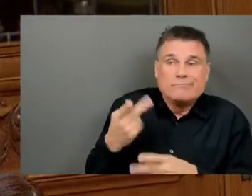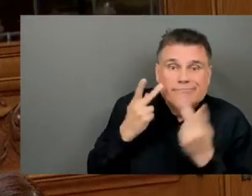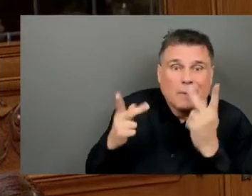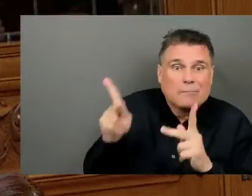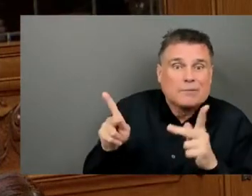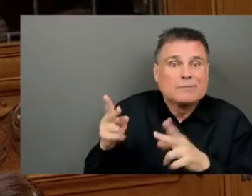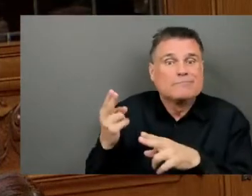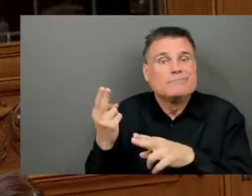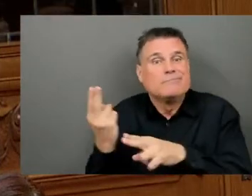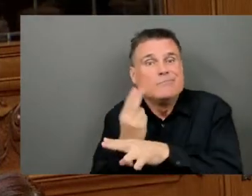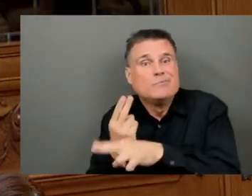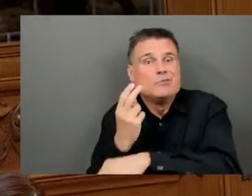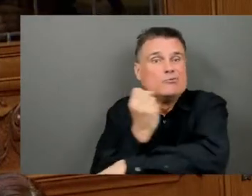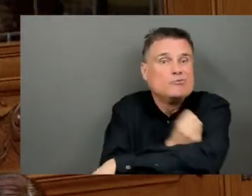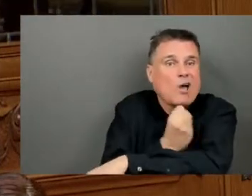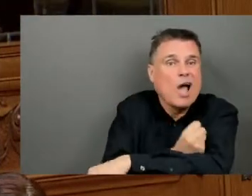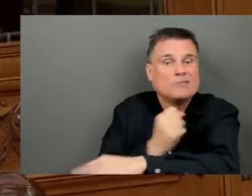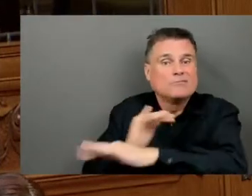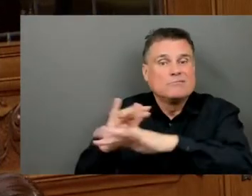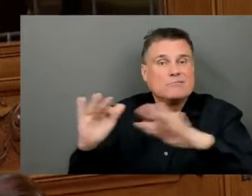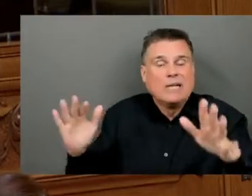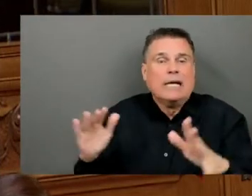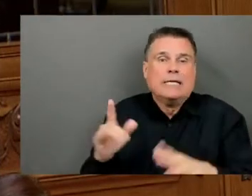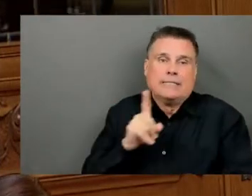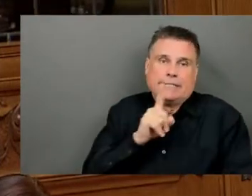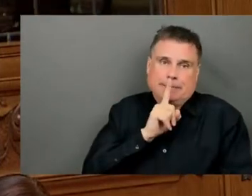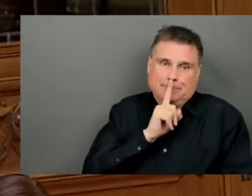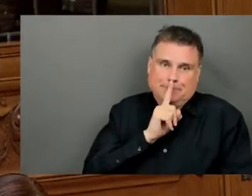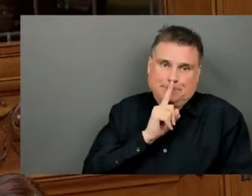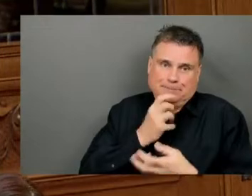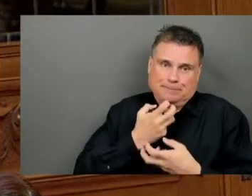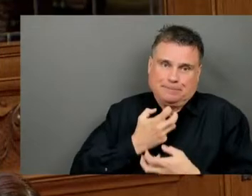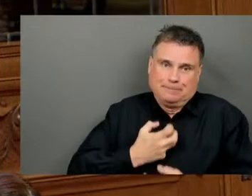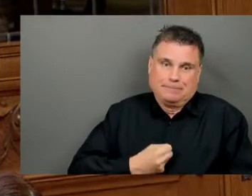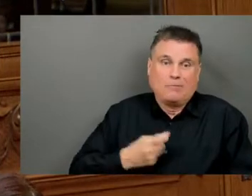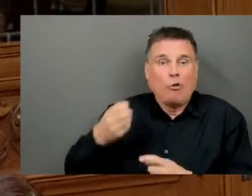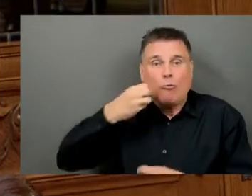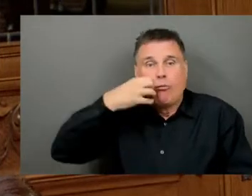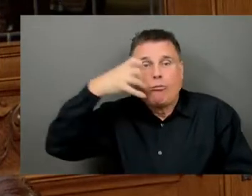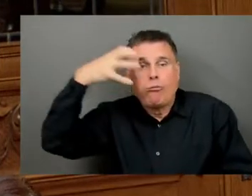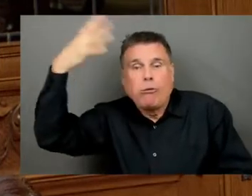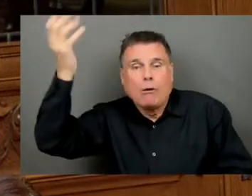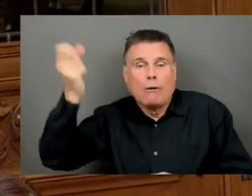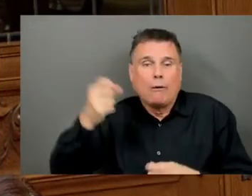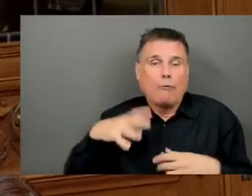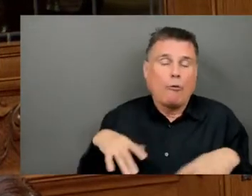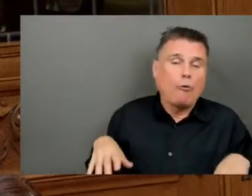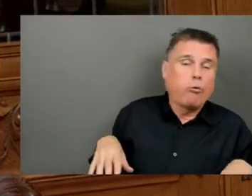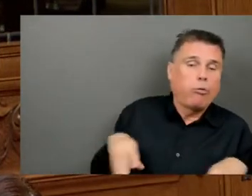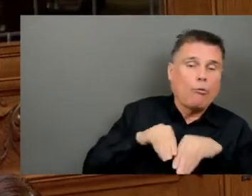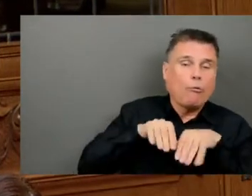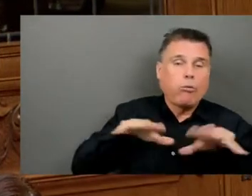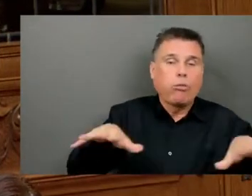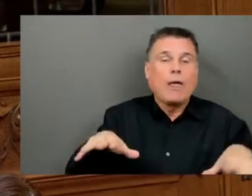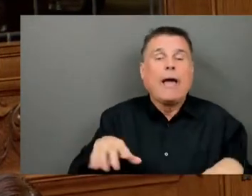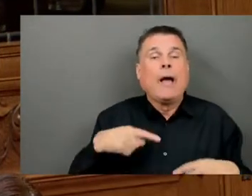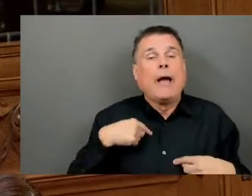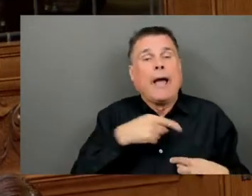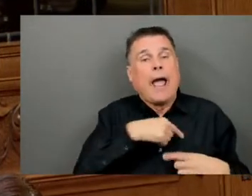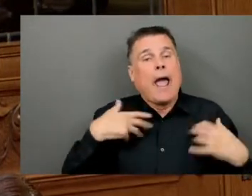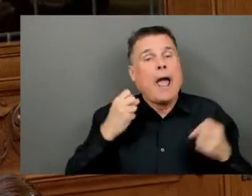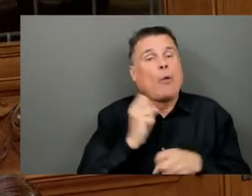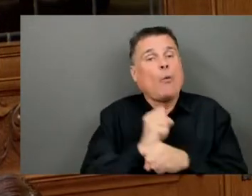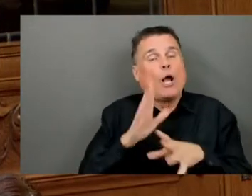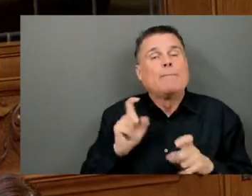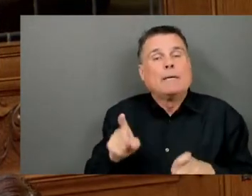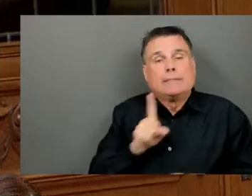one nurse sick. So to be clear, if you smoke crack in an ER in BC, that's fine, but if you're behind